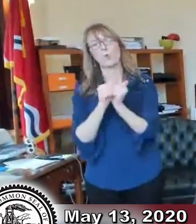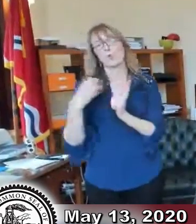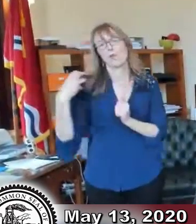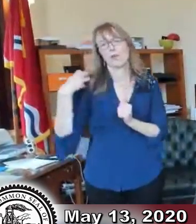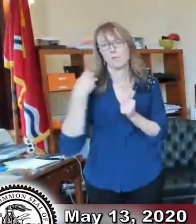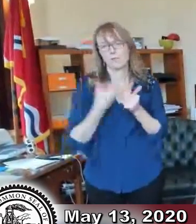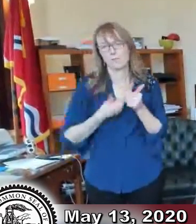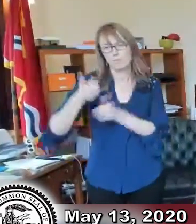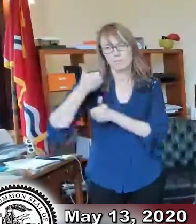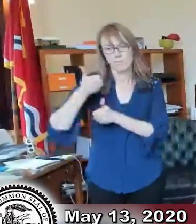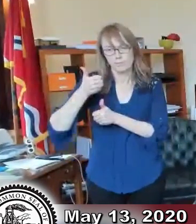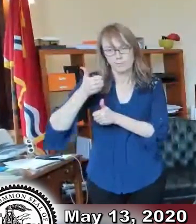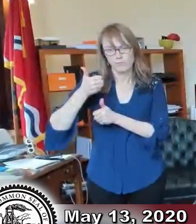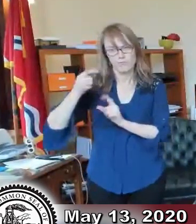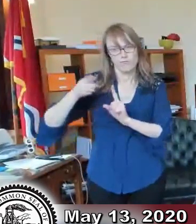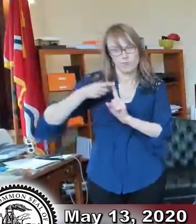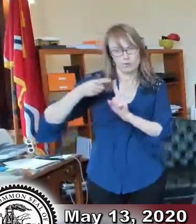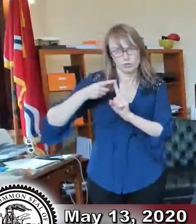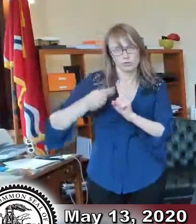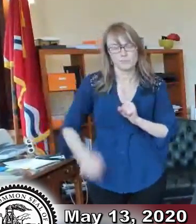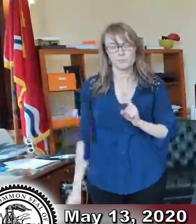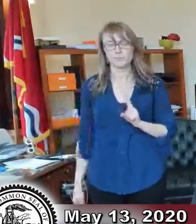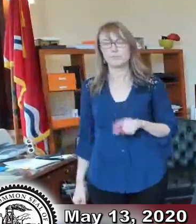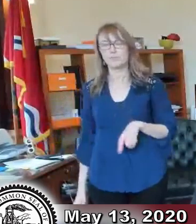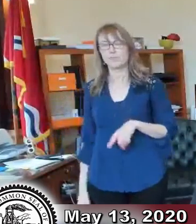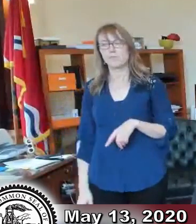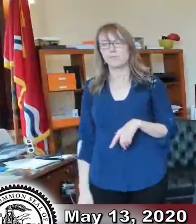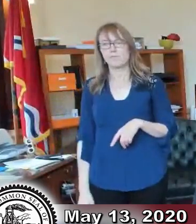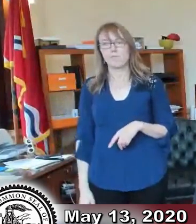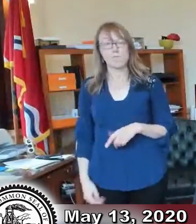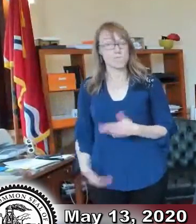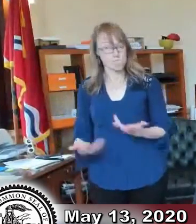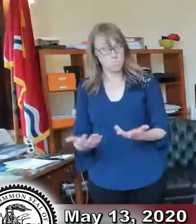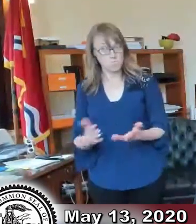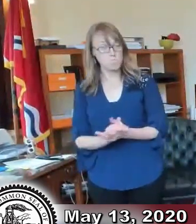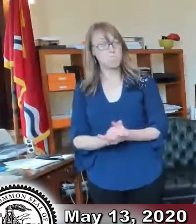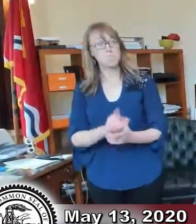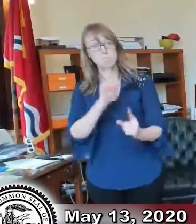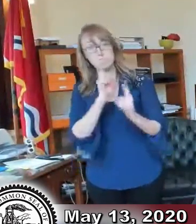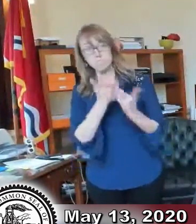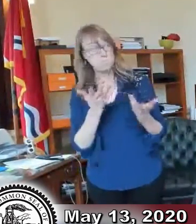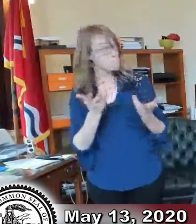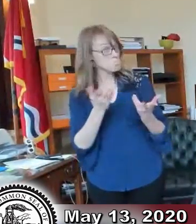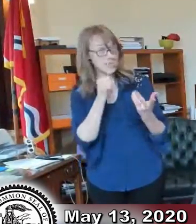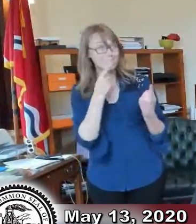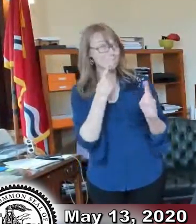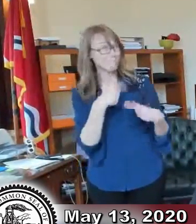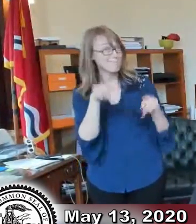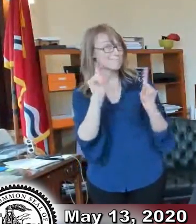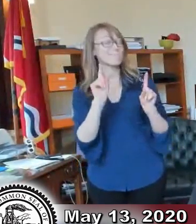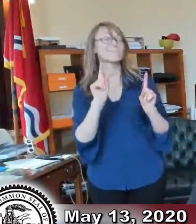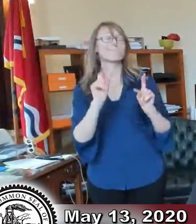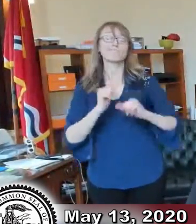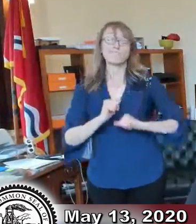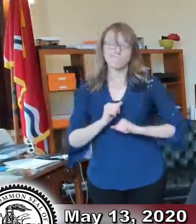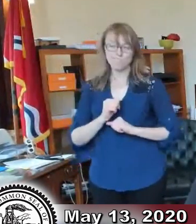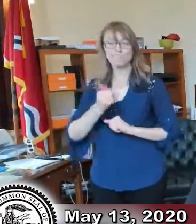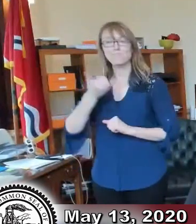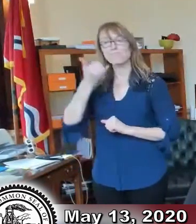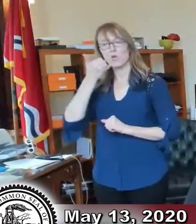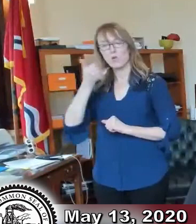with your employer. And then if that isn't working for you, then call